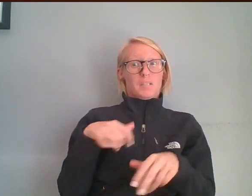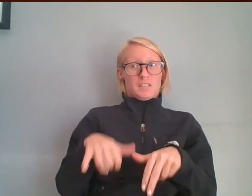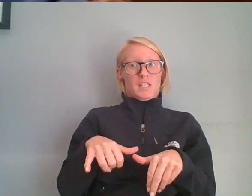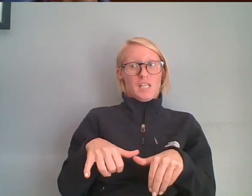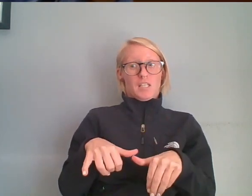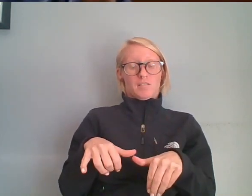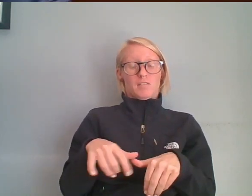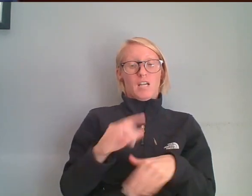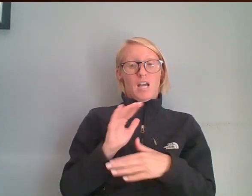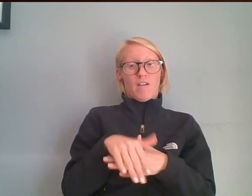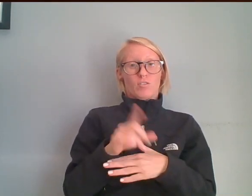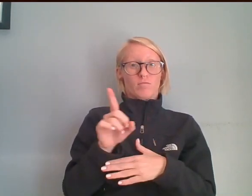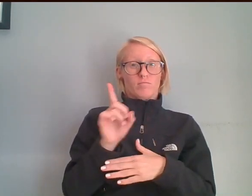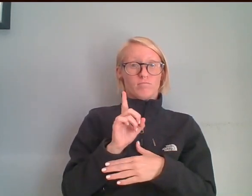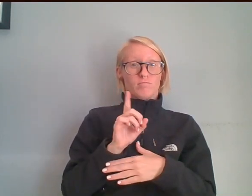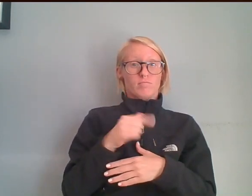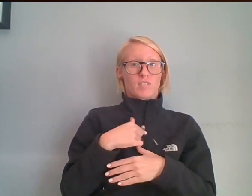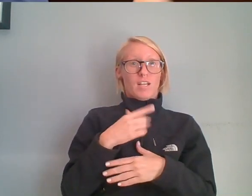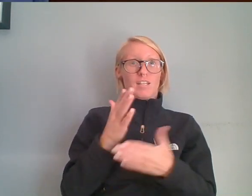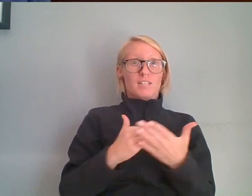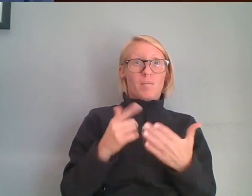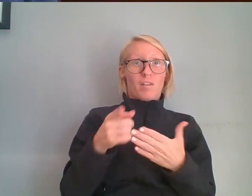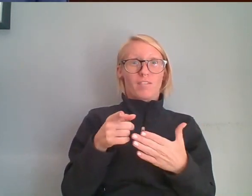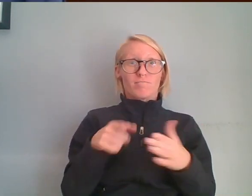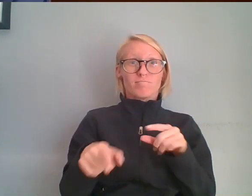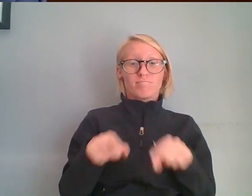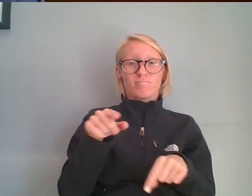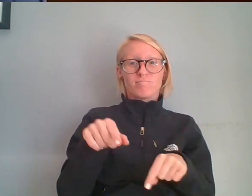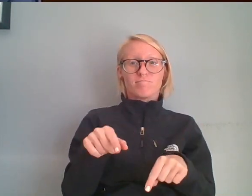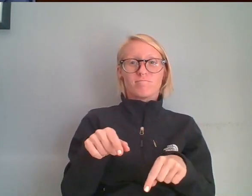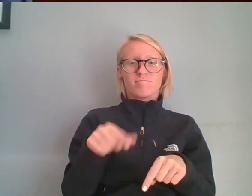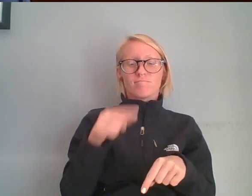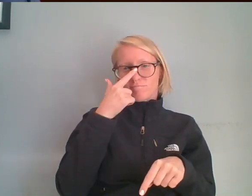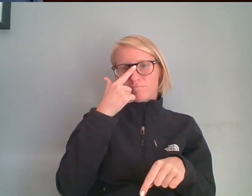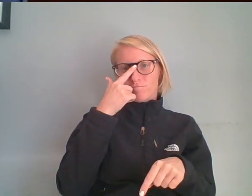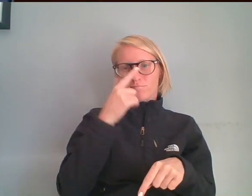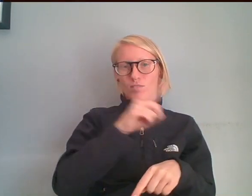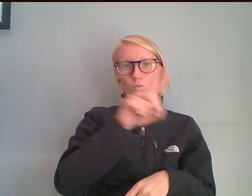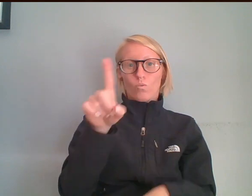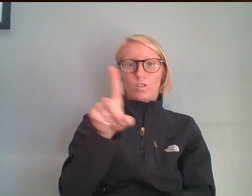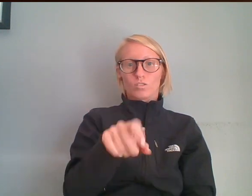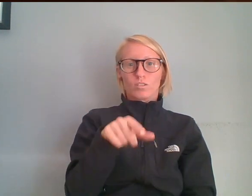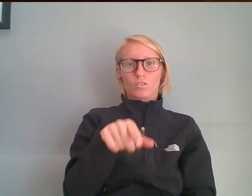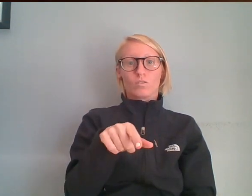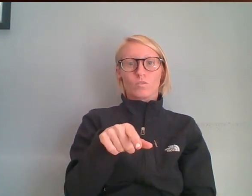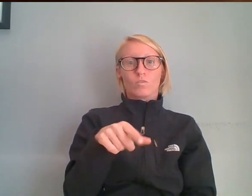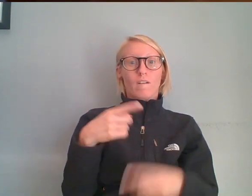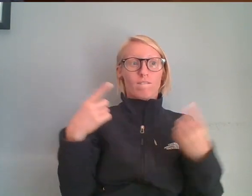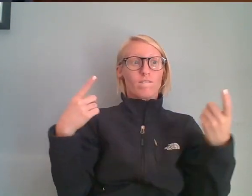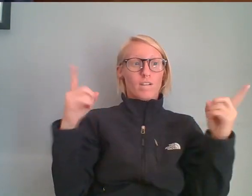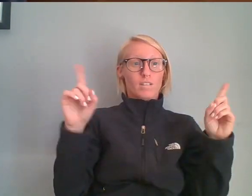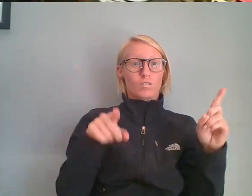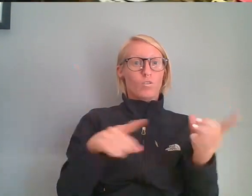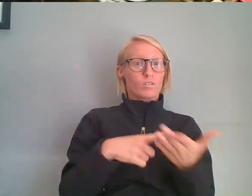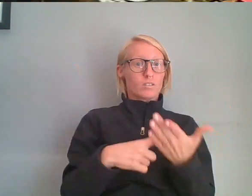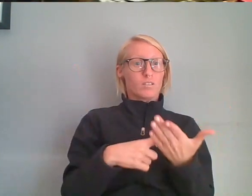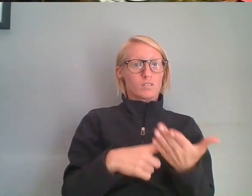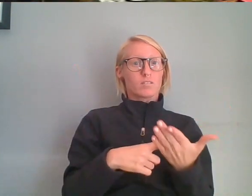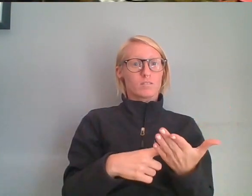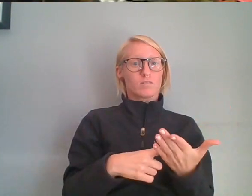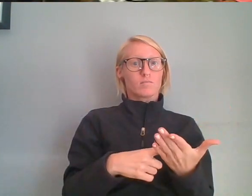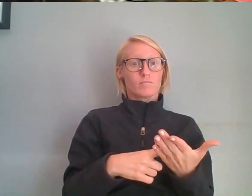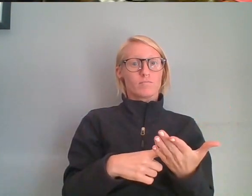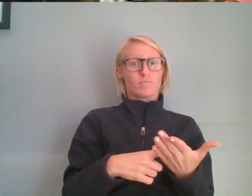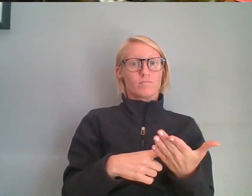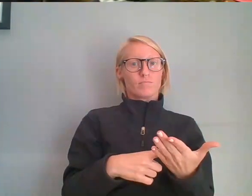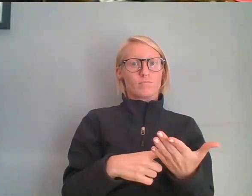questions, but some of these folks really want me to keep on schedule. Yes, please. I wanted to ask a question. One of the things that you've done effectively in your talking, and I've seen other effective speakers